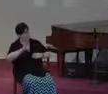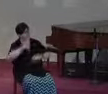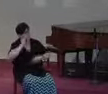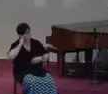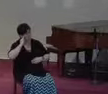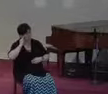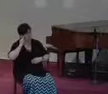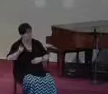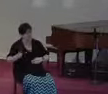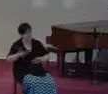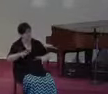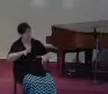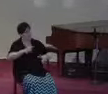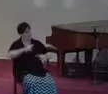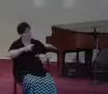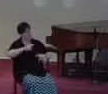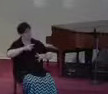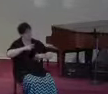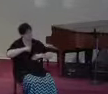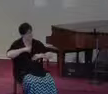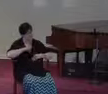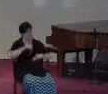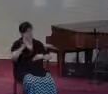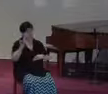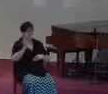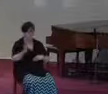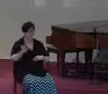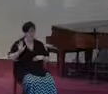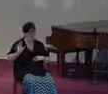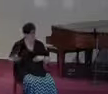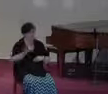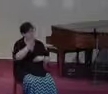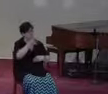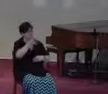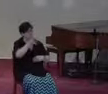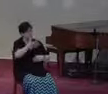her as his own mother and cared for her